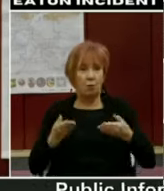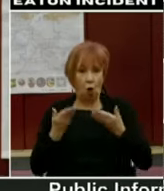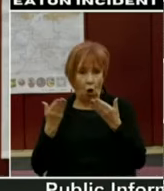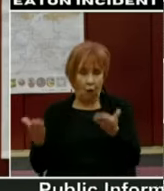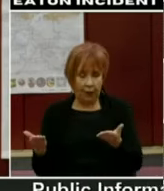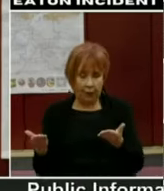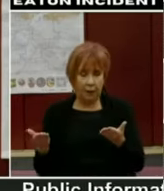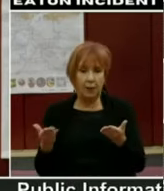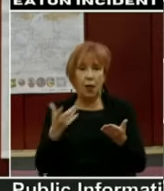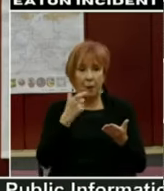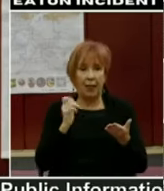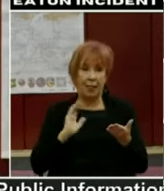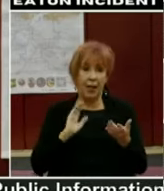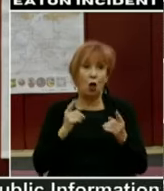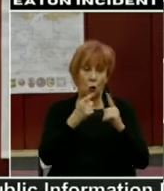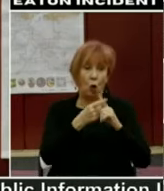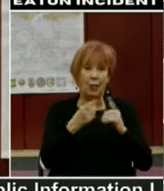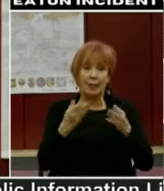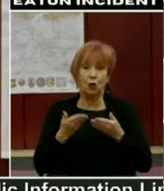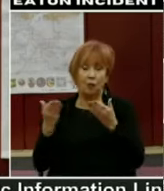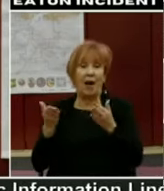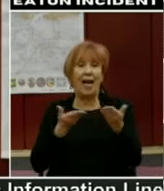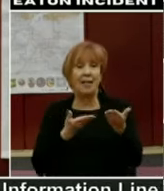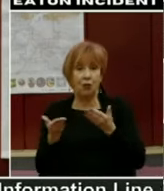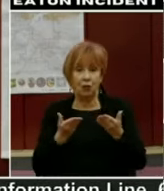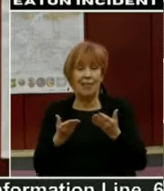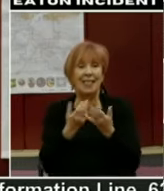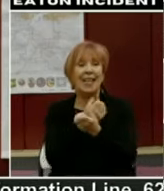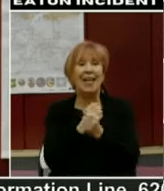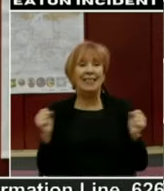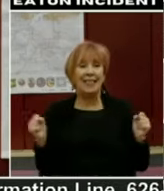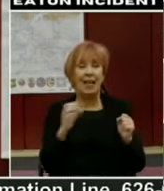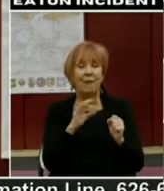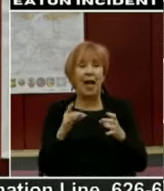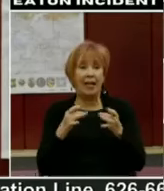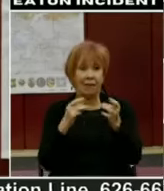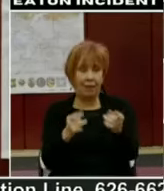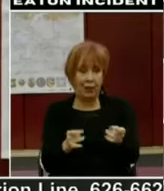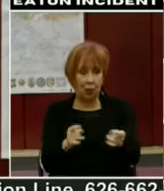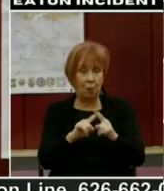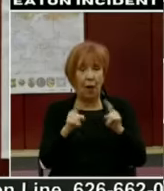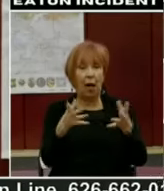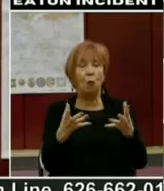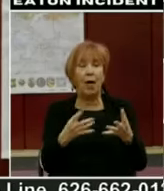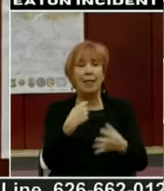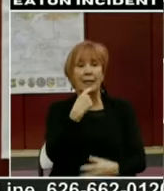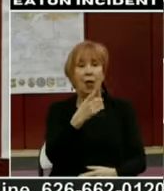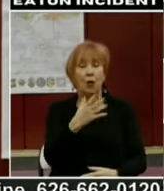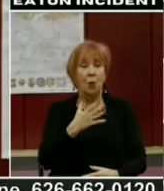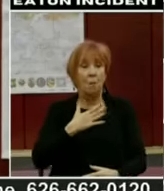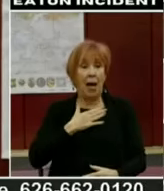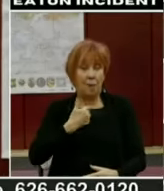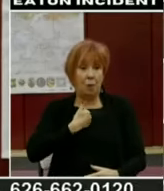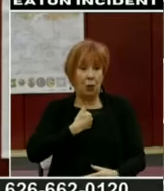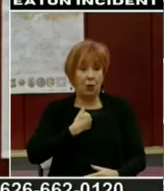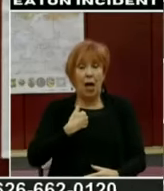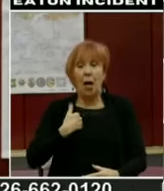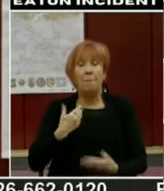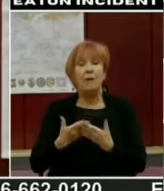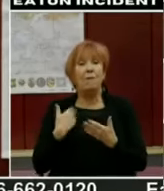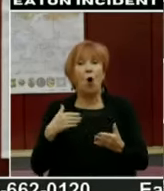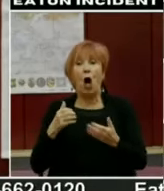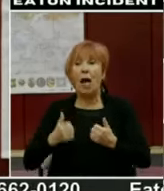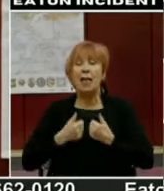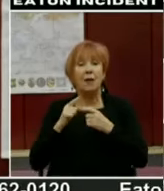safe and efficient manner, I wanted to take a minute to just share a personal note. I used to live up on Galbraith Road for a number